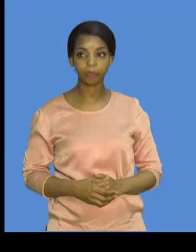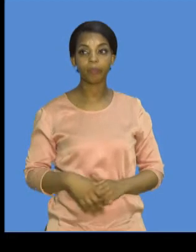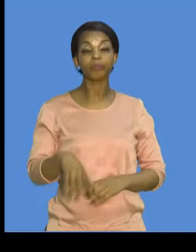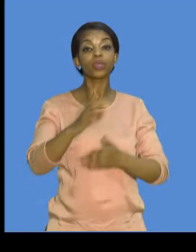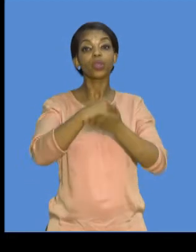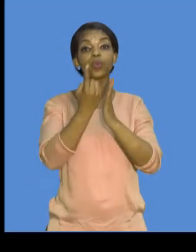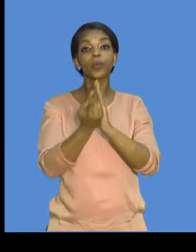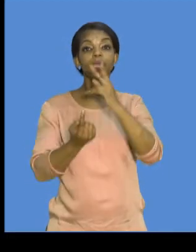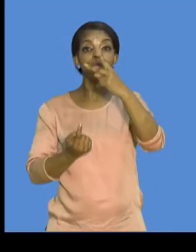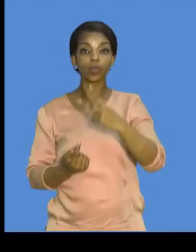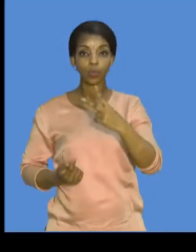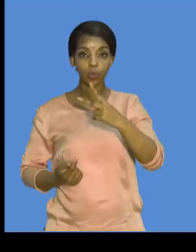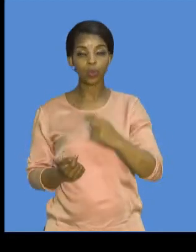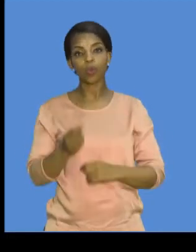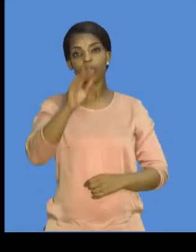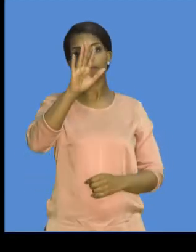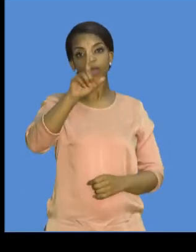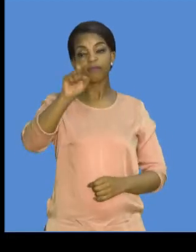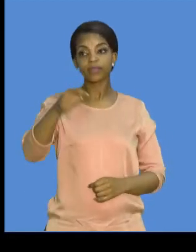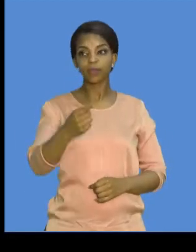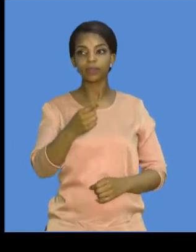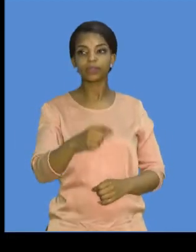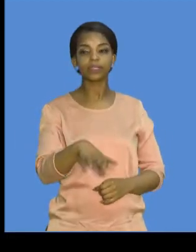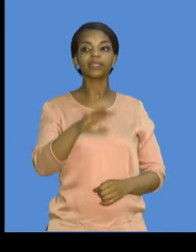5,250. With week 3, I had